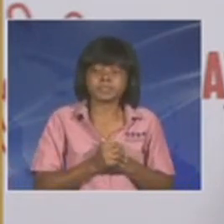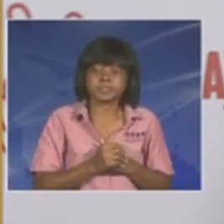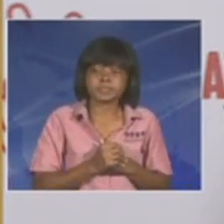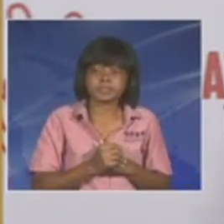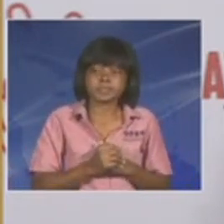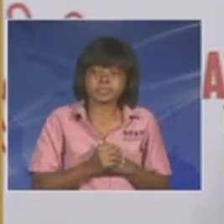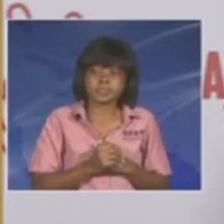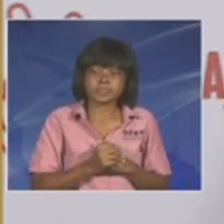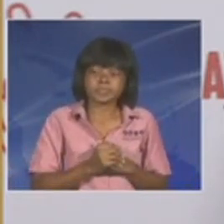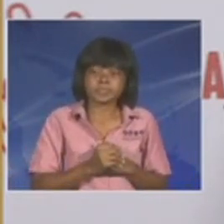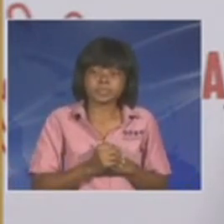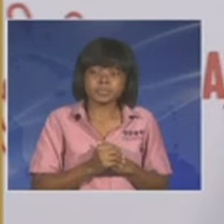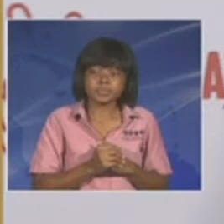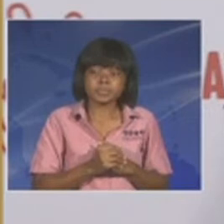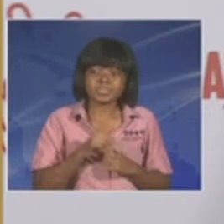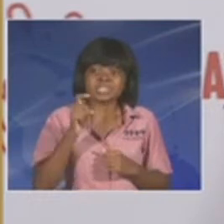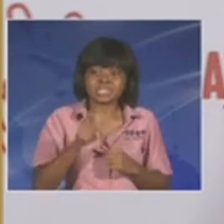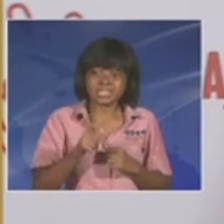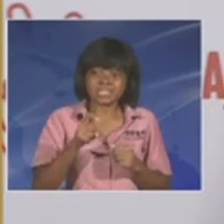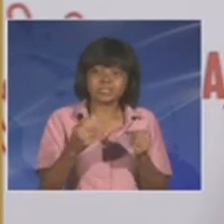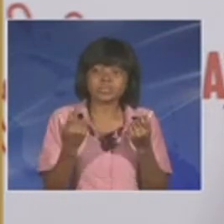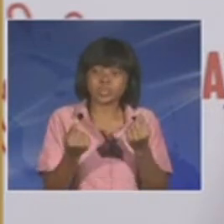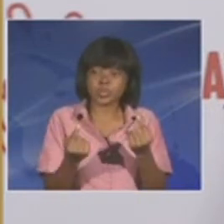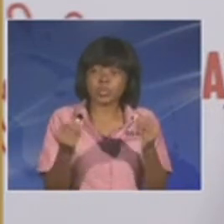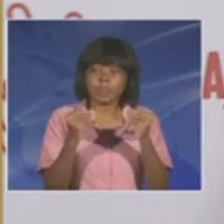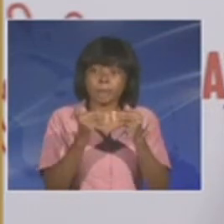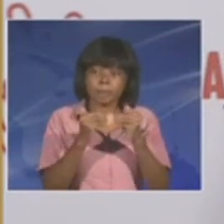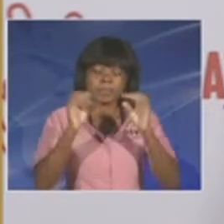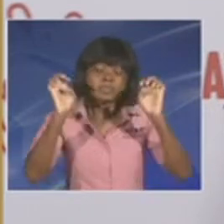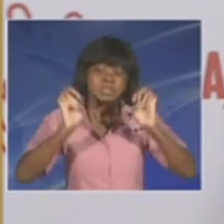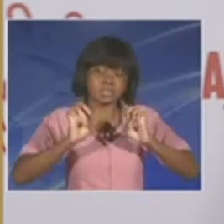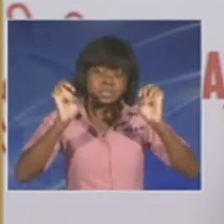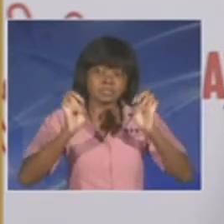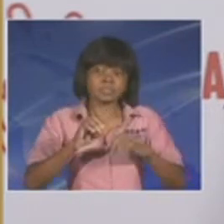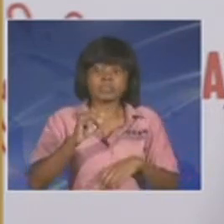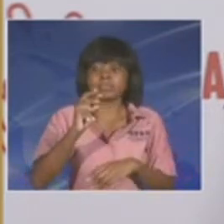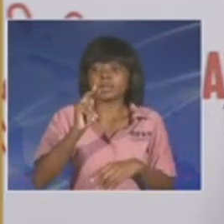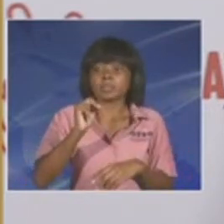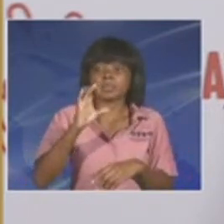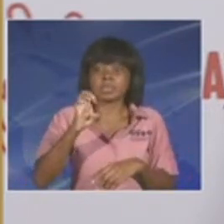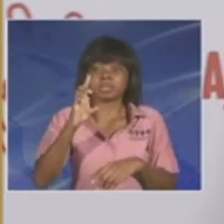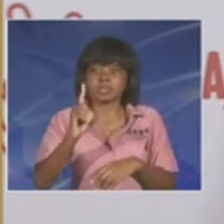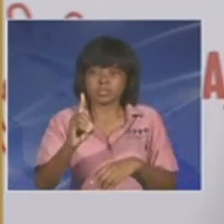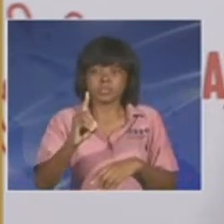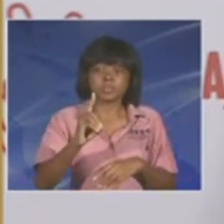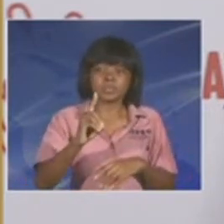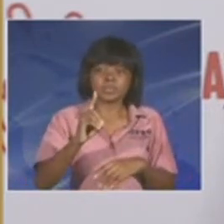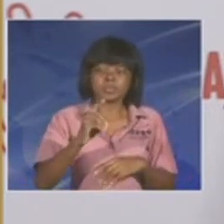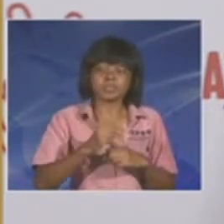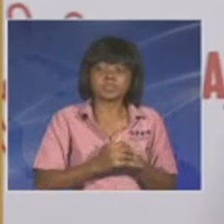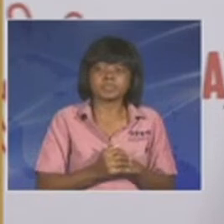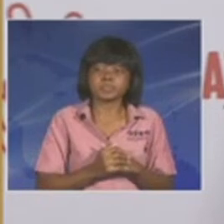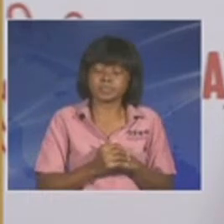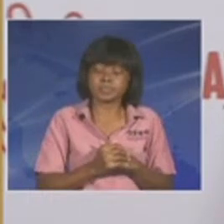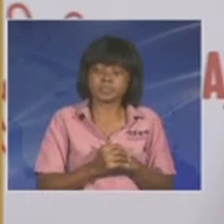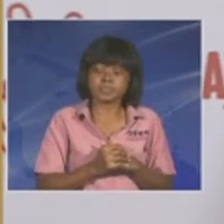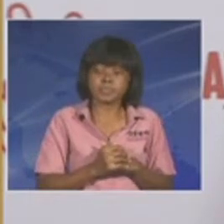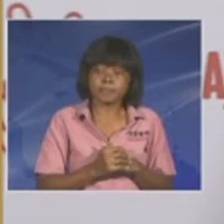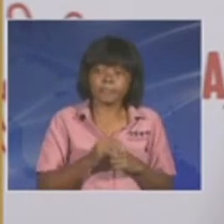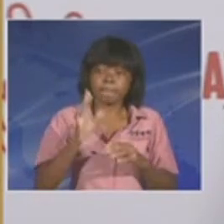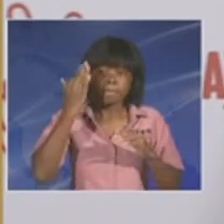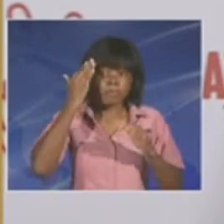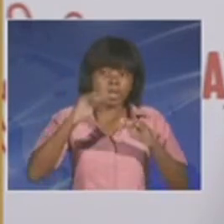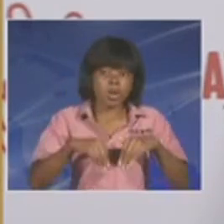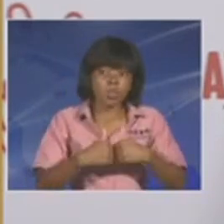all means, we need to get moving. NCDs, or non-communicable diseases, are lifestyle diseases. And what does